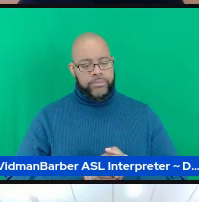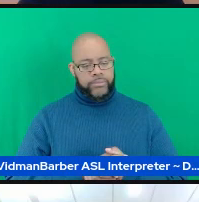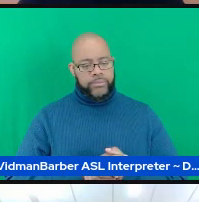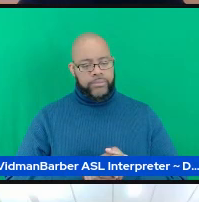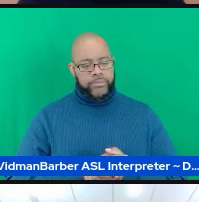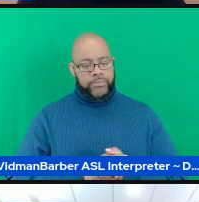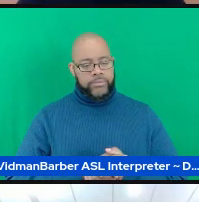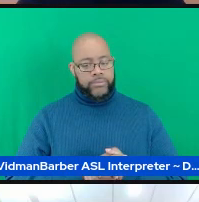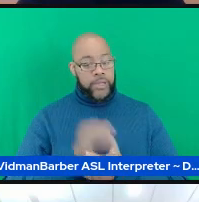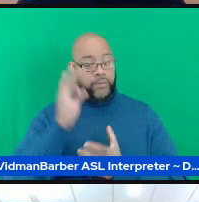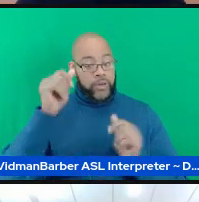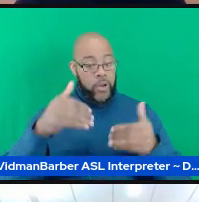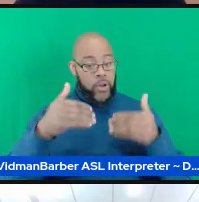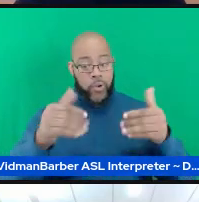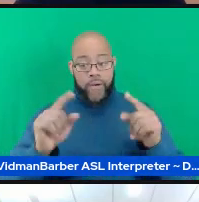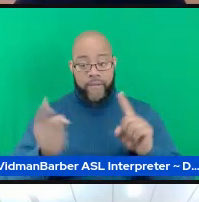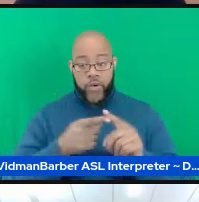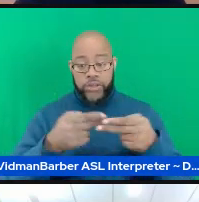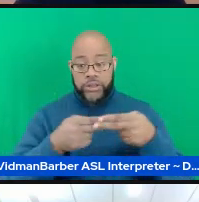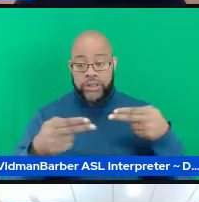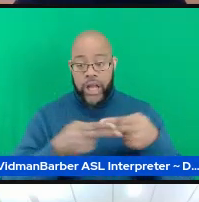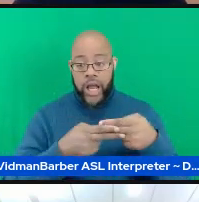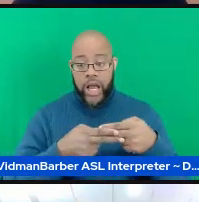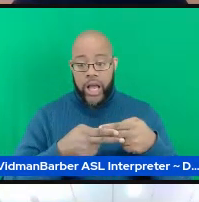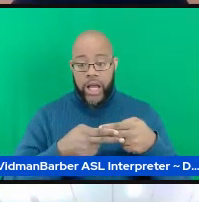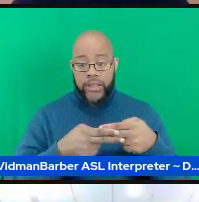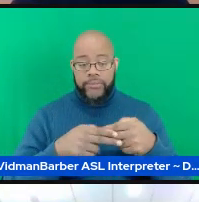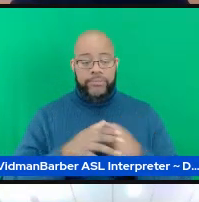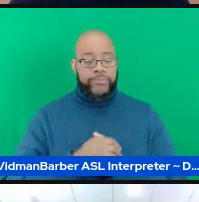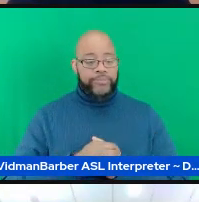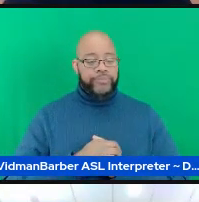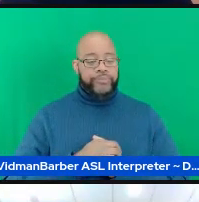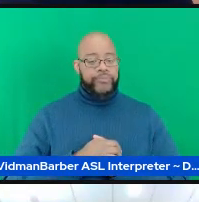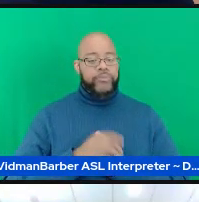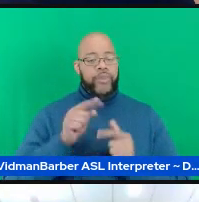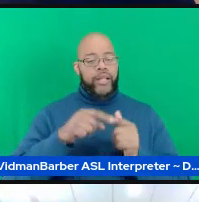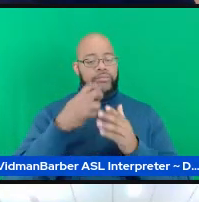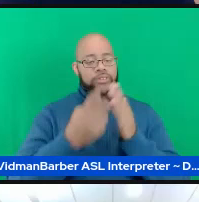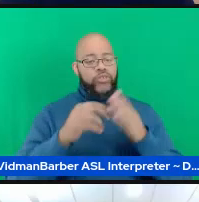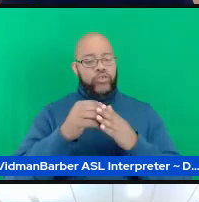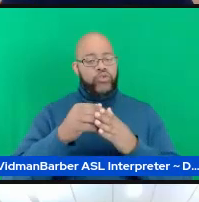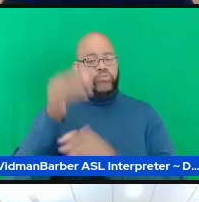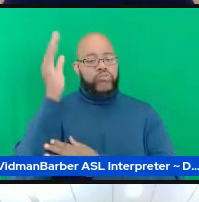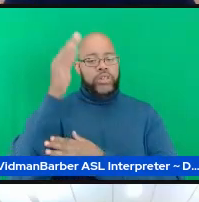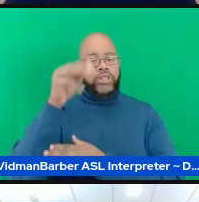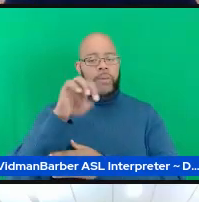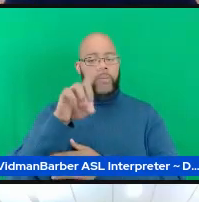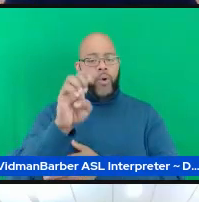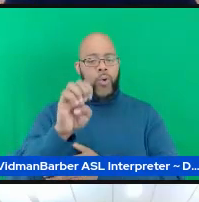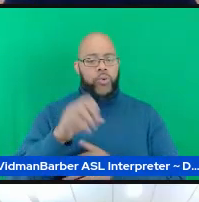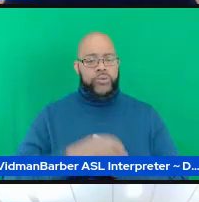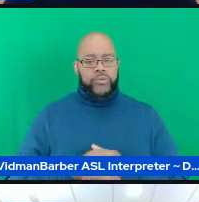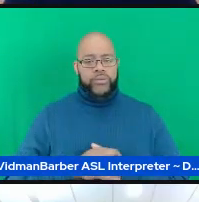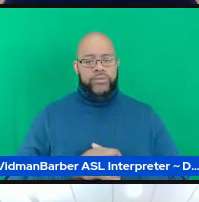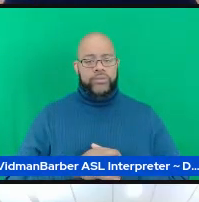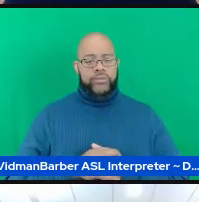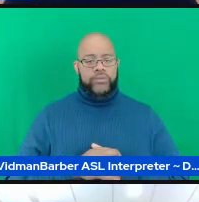If you can go to your first slide and then go into presenter mode.